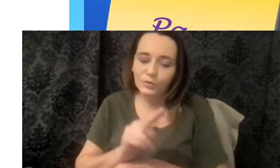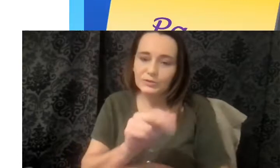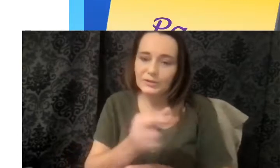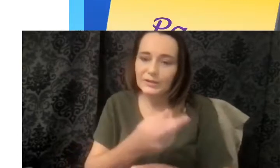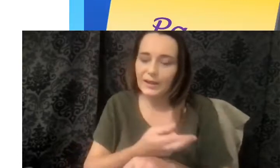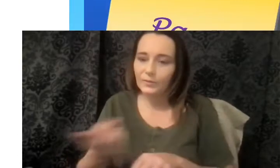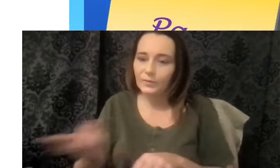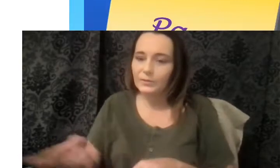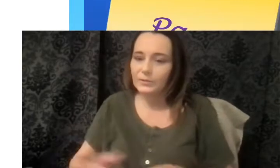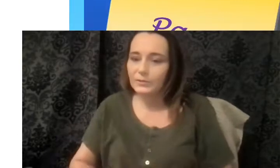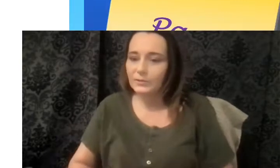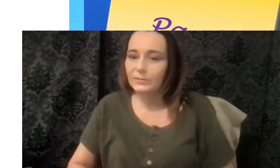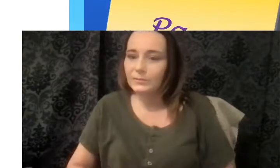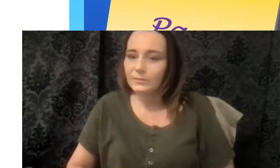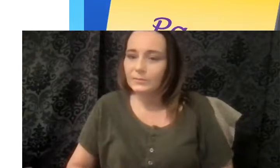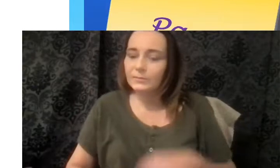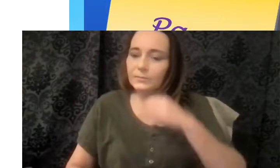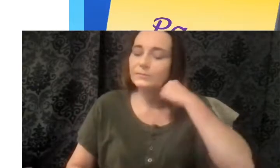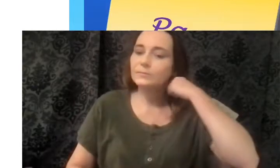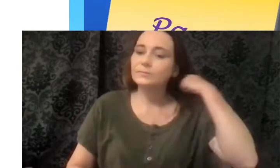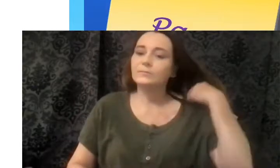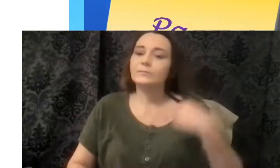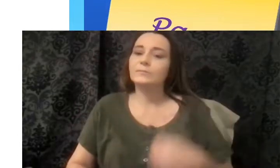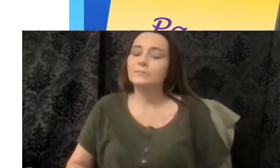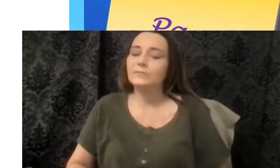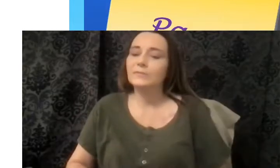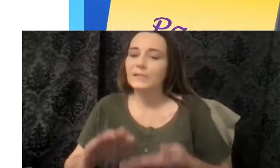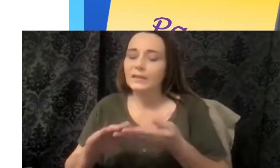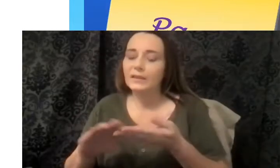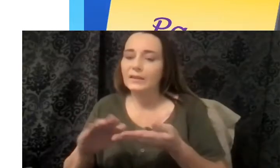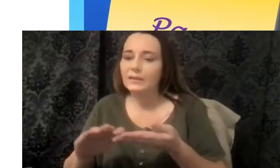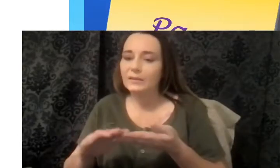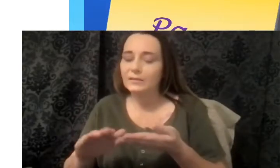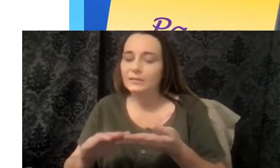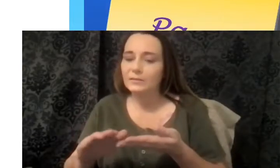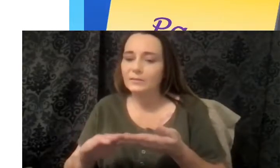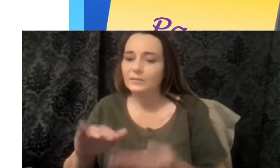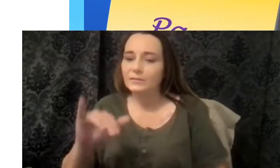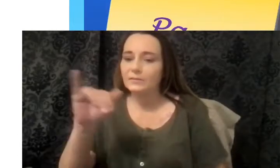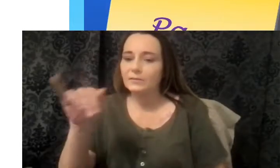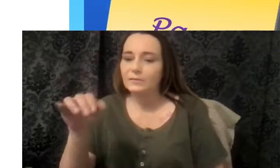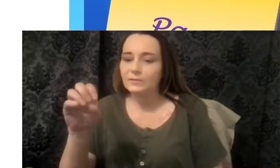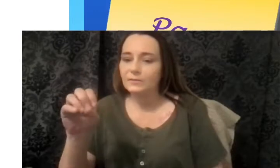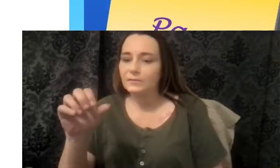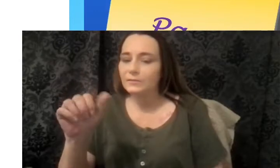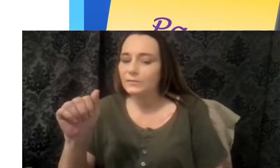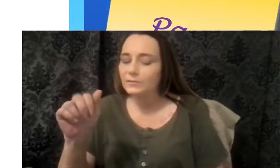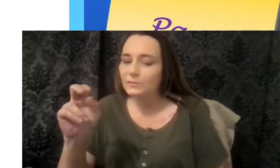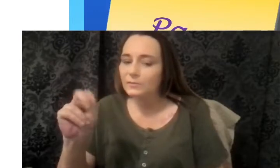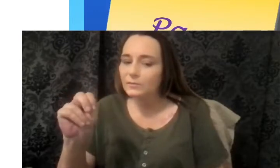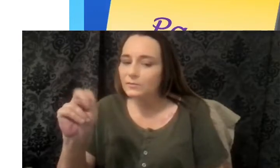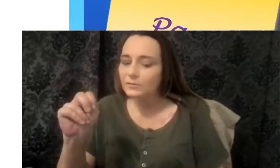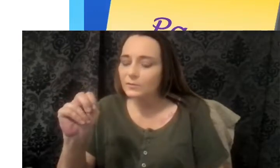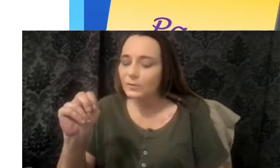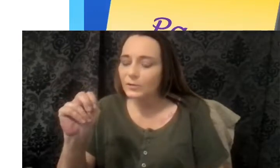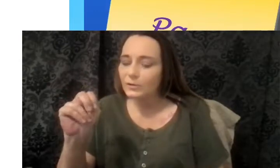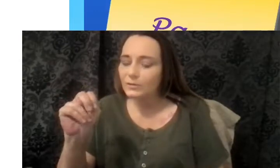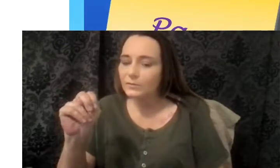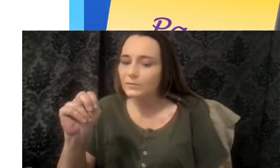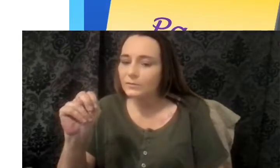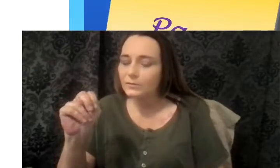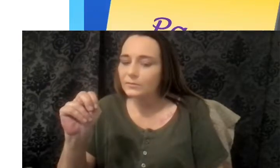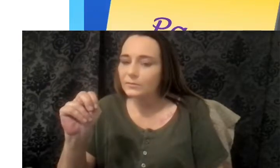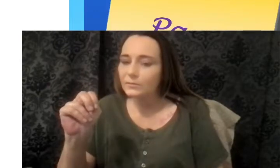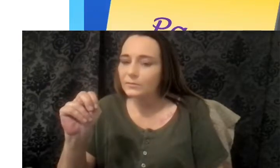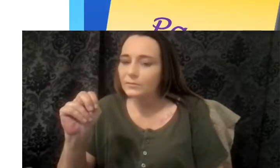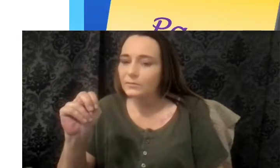Found in that report. Excuse me, Joanne, I'm sorry. just go into this. Just I'm done. to